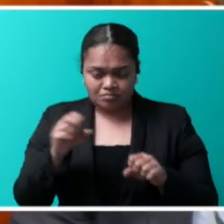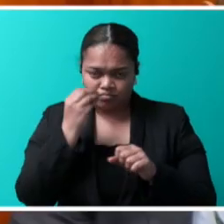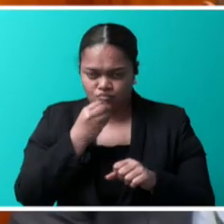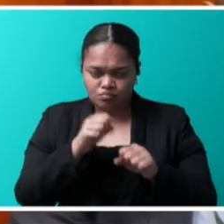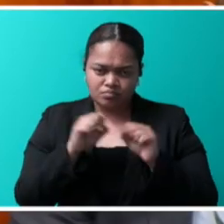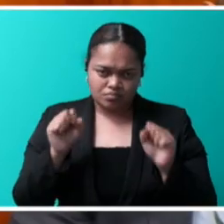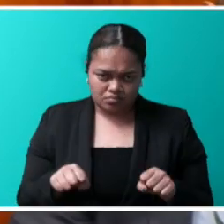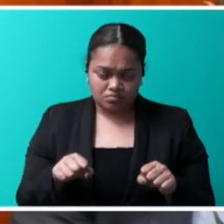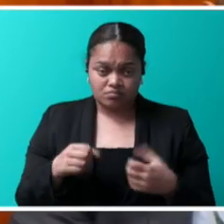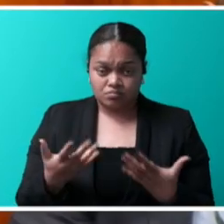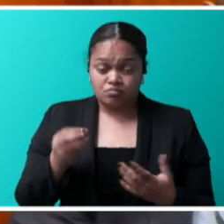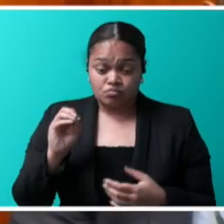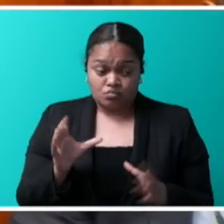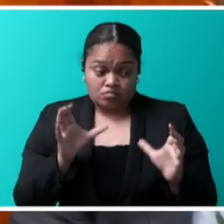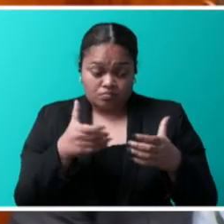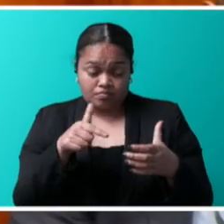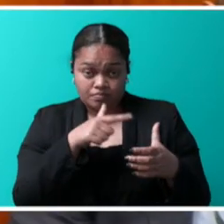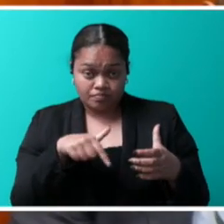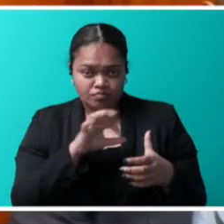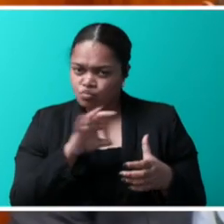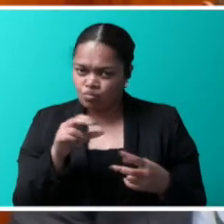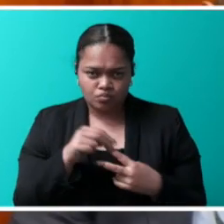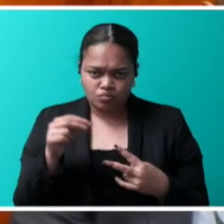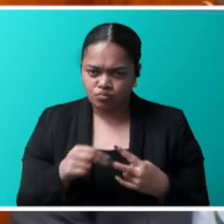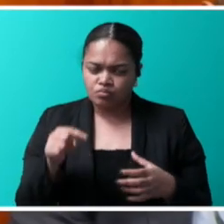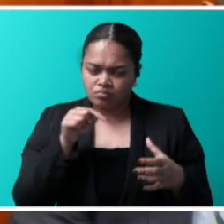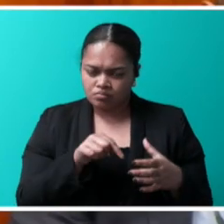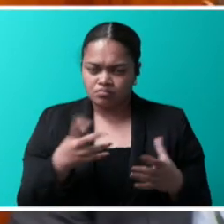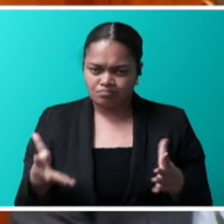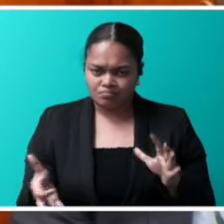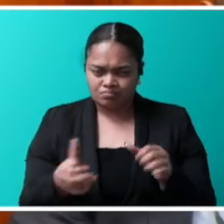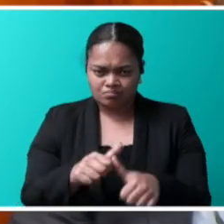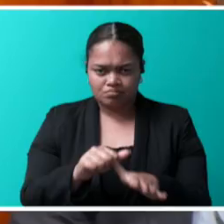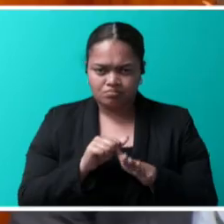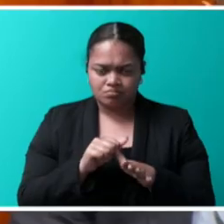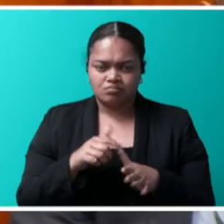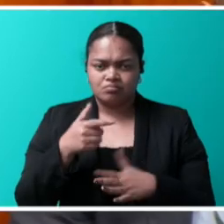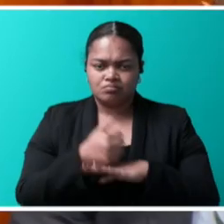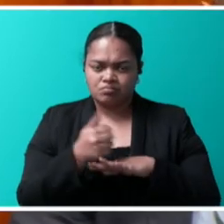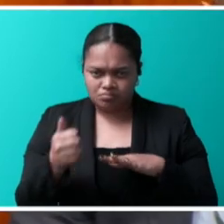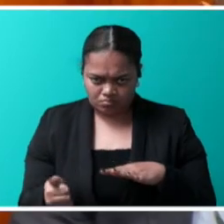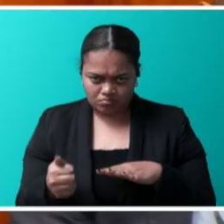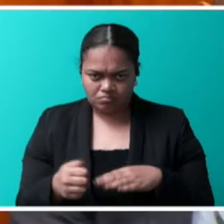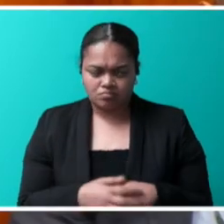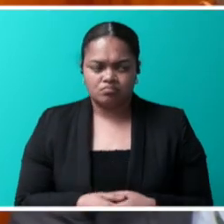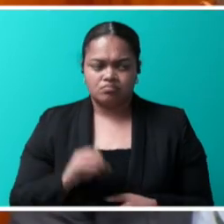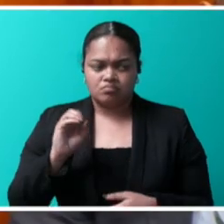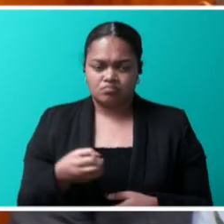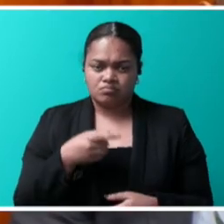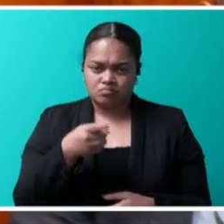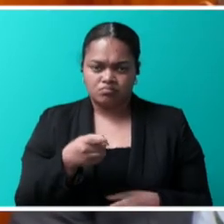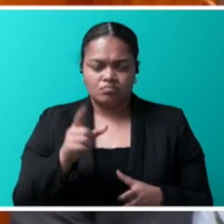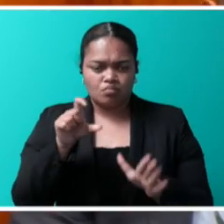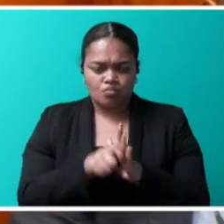not a choice. It is a national necessity. The cost of prevention will always be far less than the cost